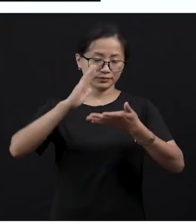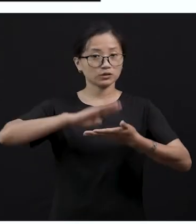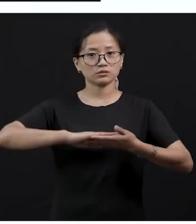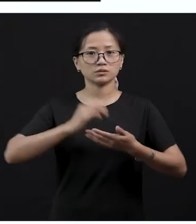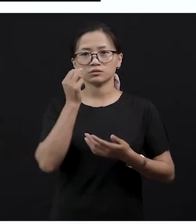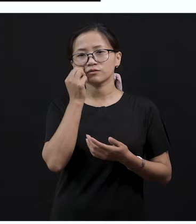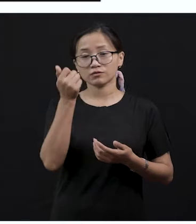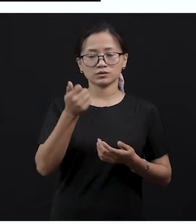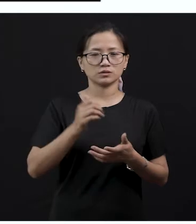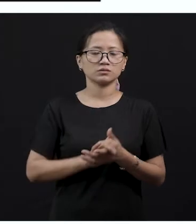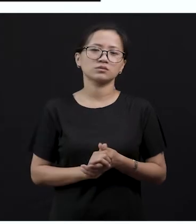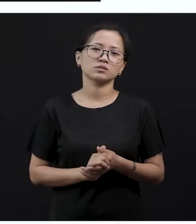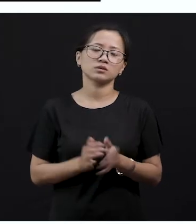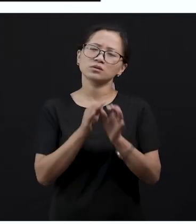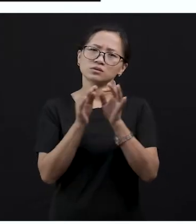the story is